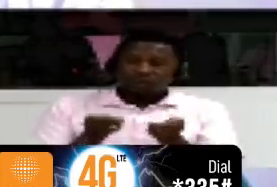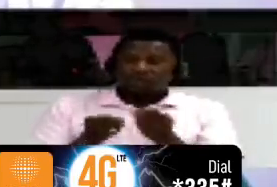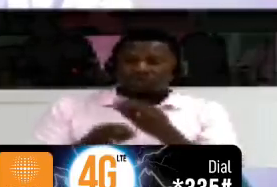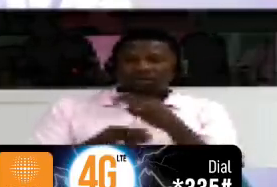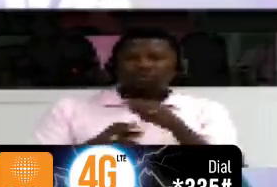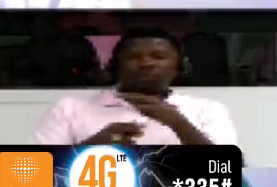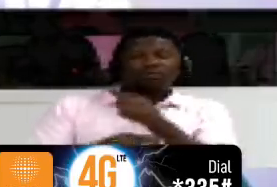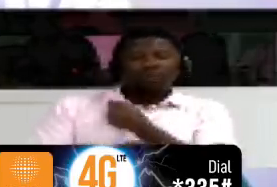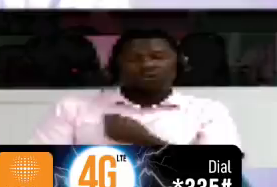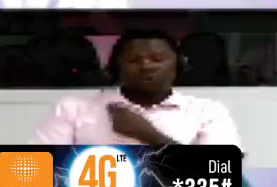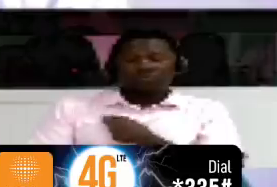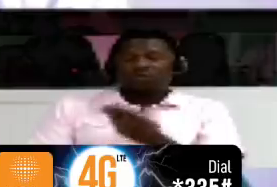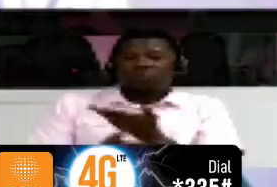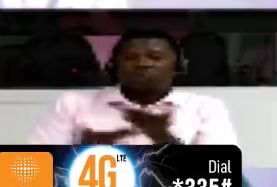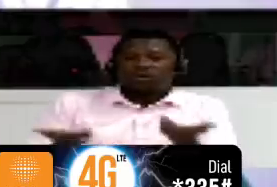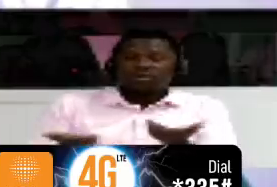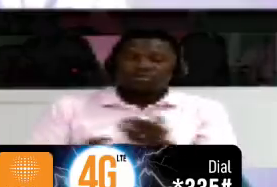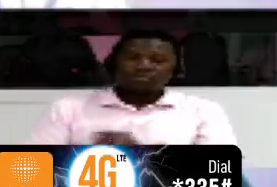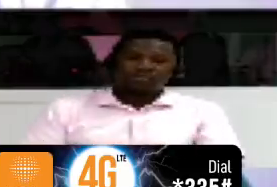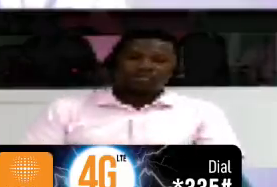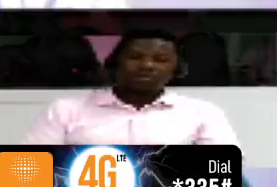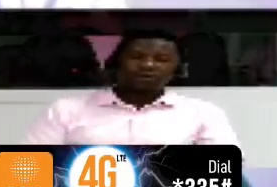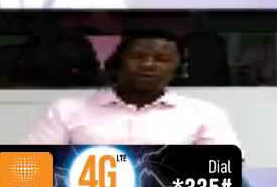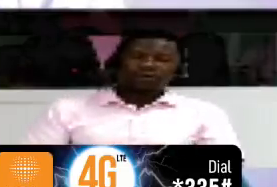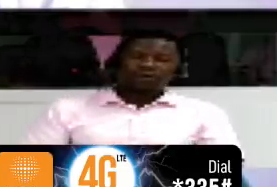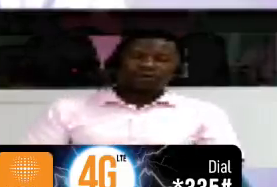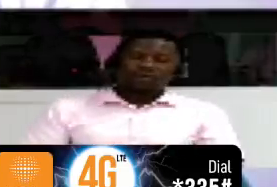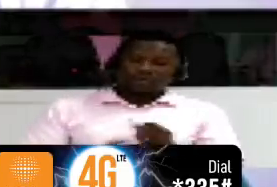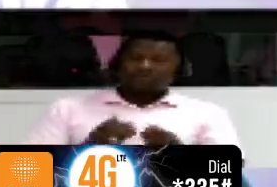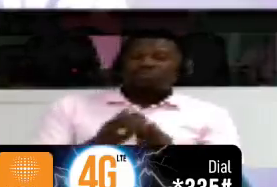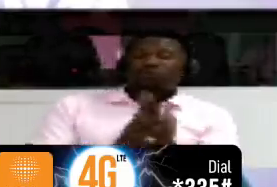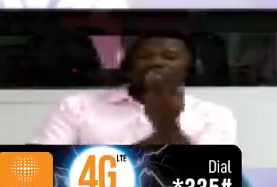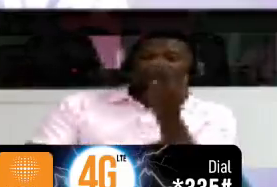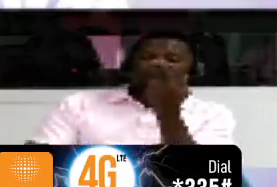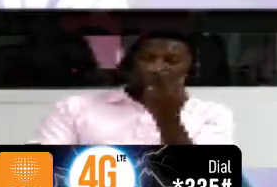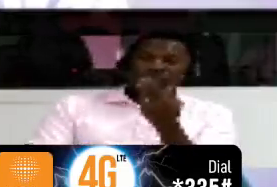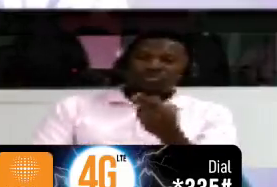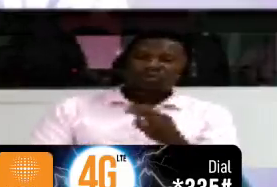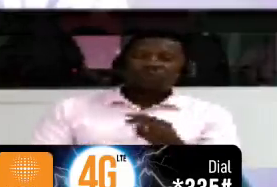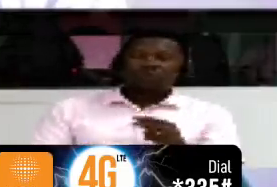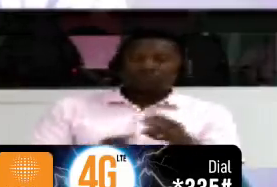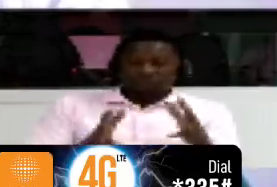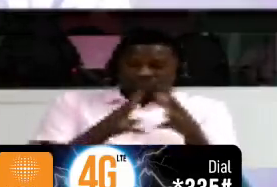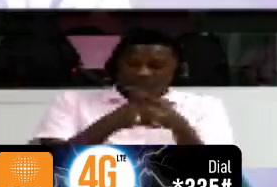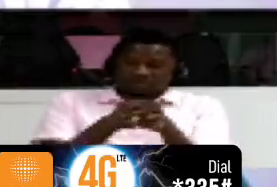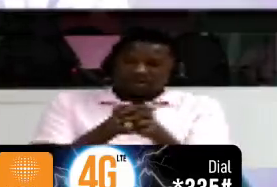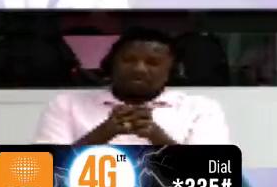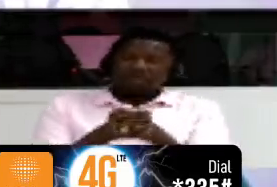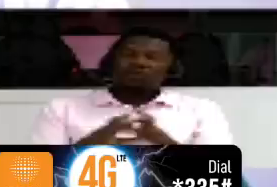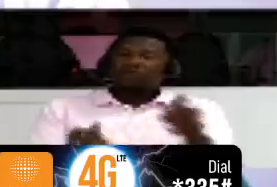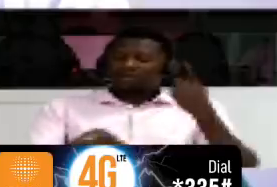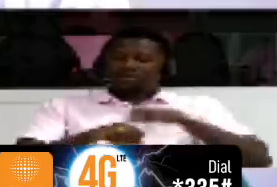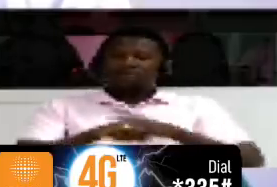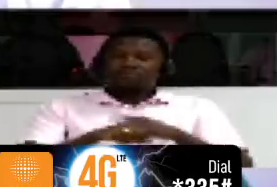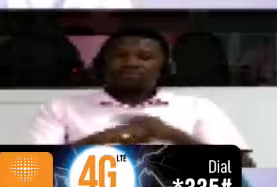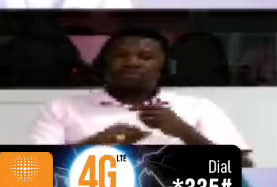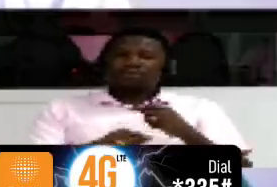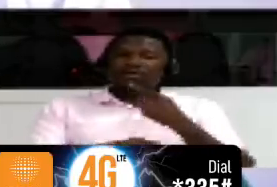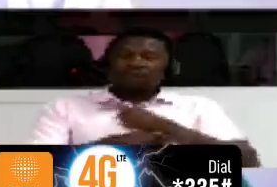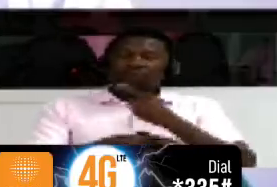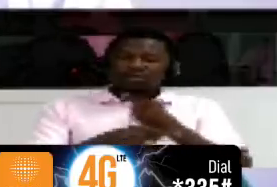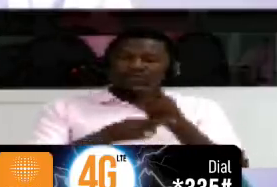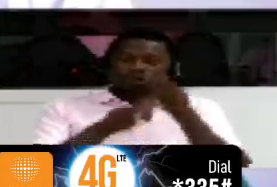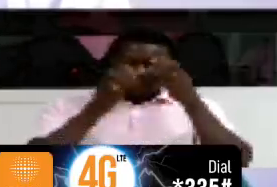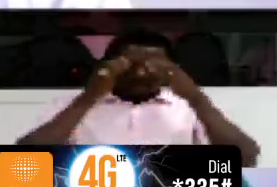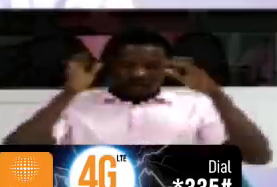To promote unity among students, because at that time Gambia College was one of the highest institutions of learning.